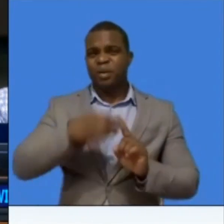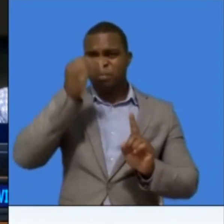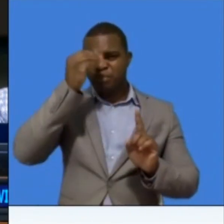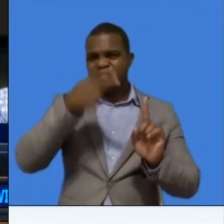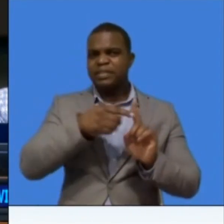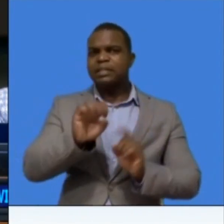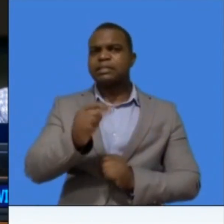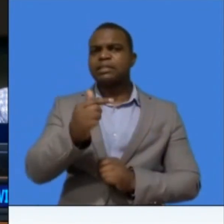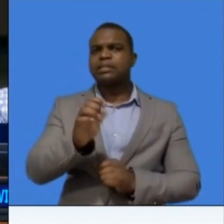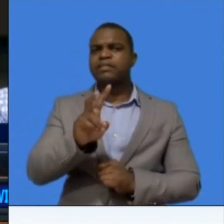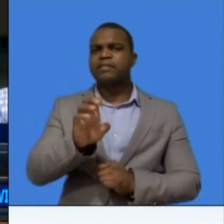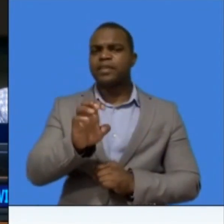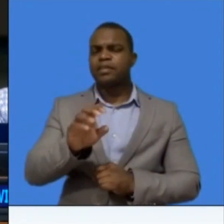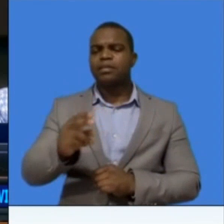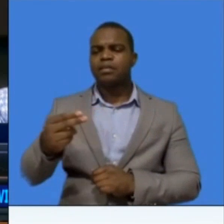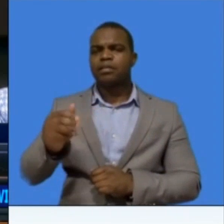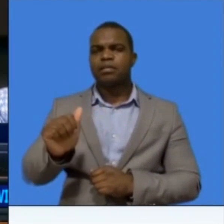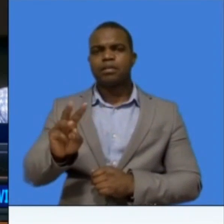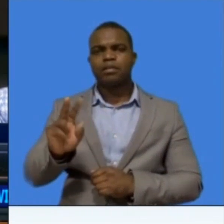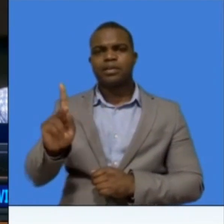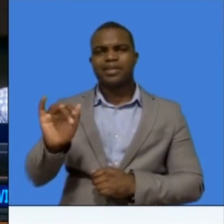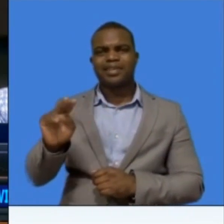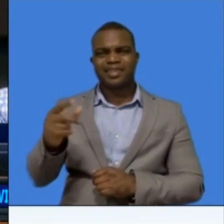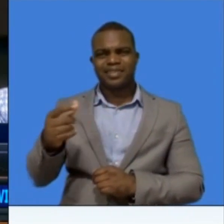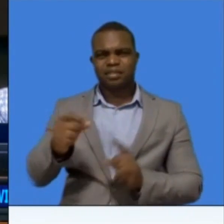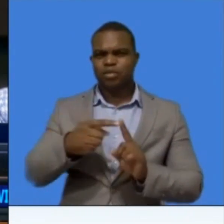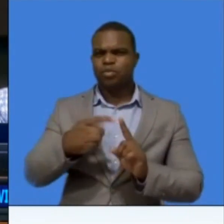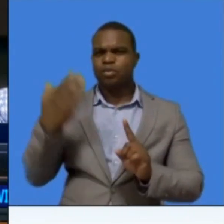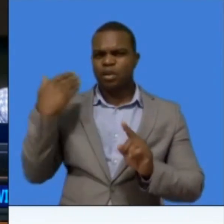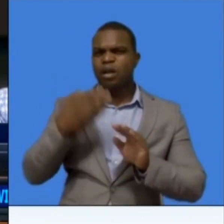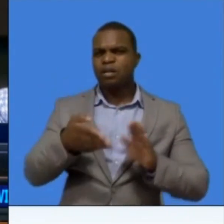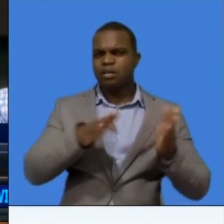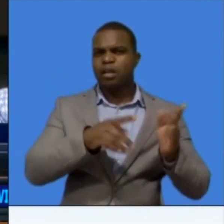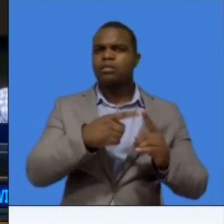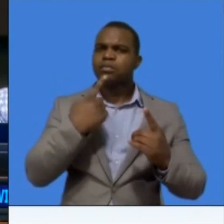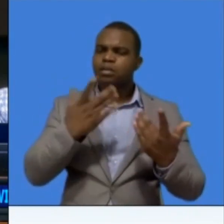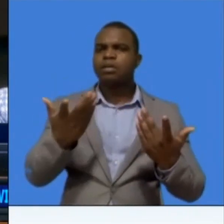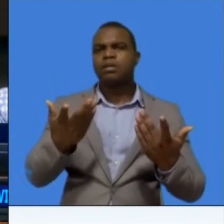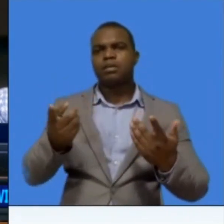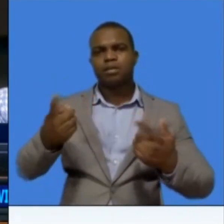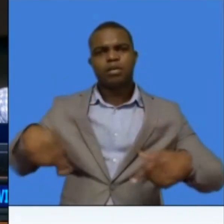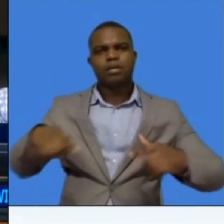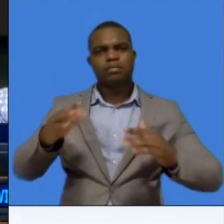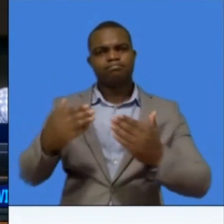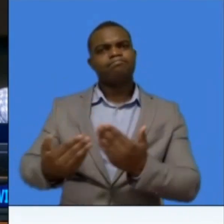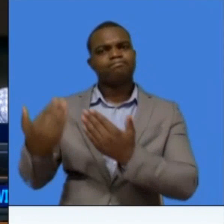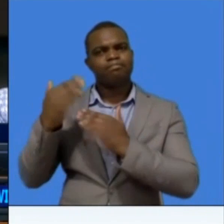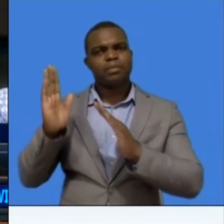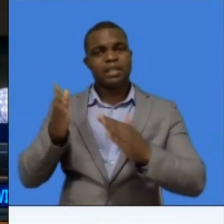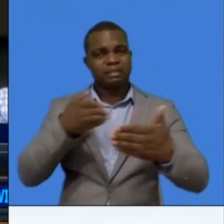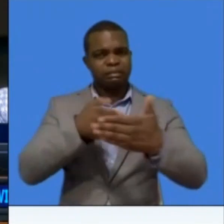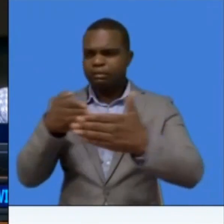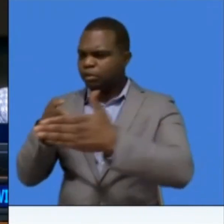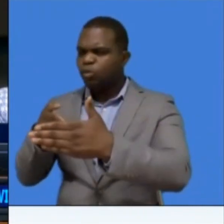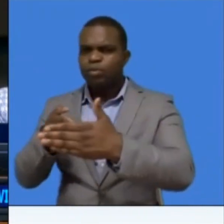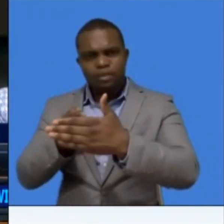vast potential of people with disabilities. As a Vice Chair of the Bureau, it has been a great privilege to work under the chairmanship of His